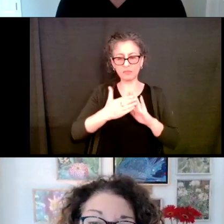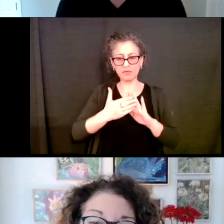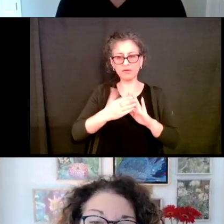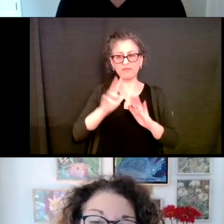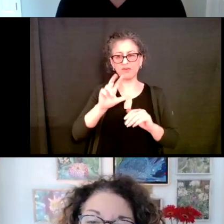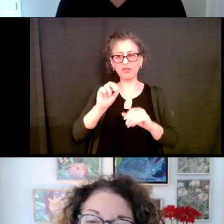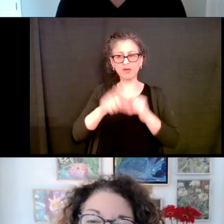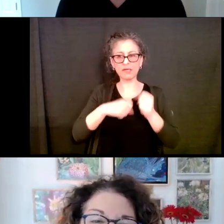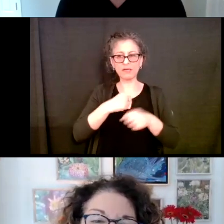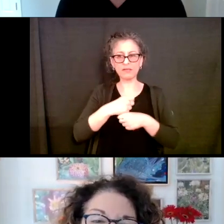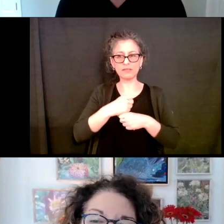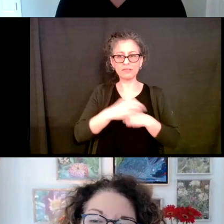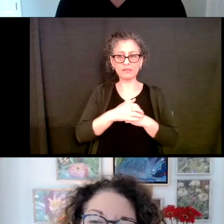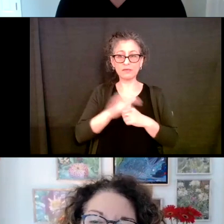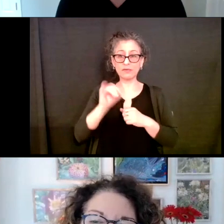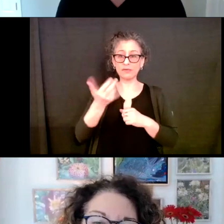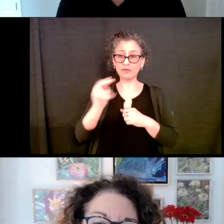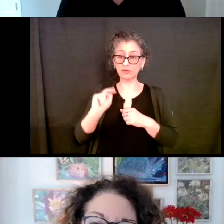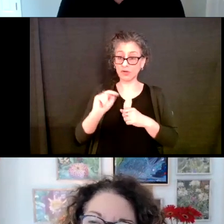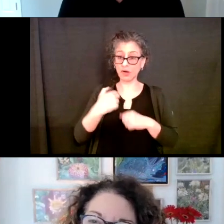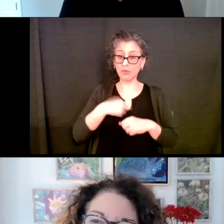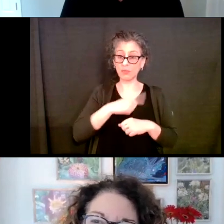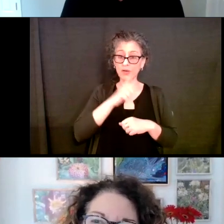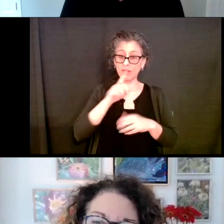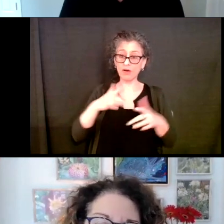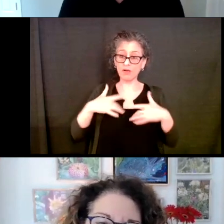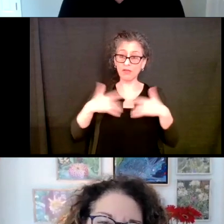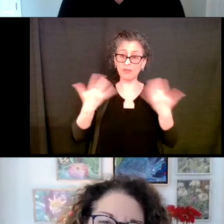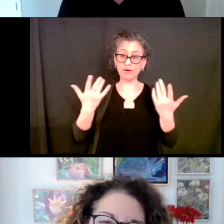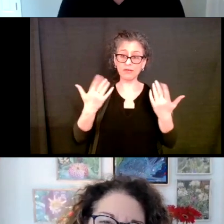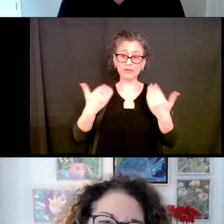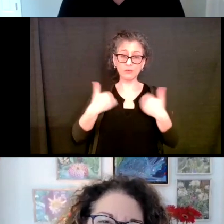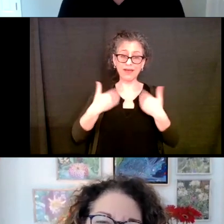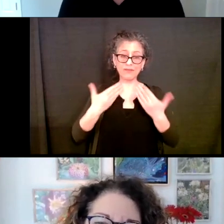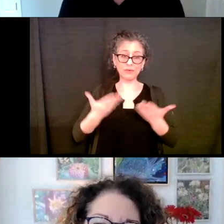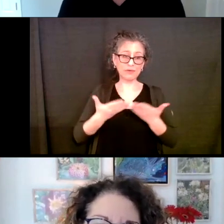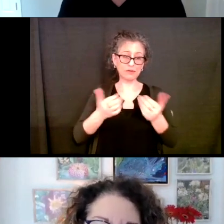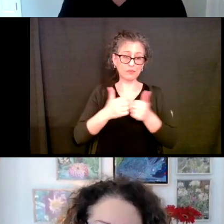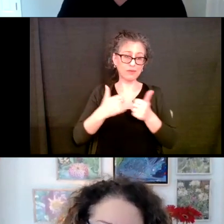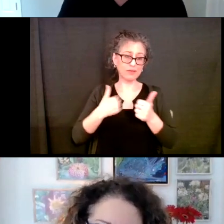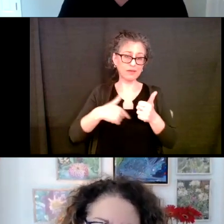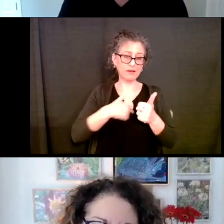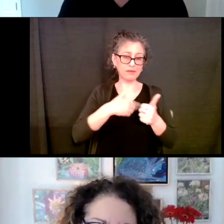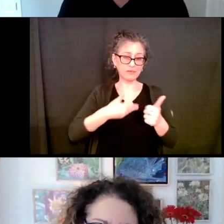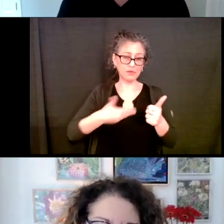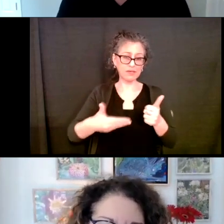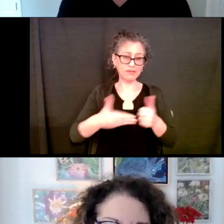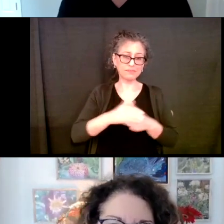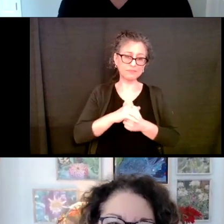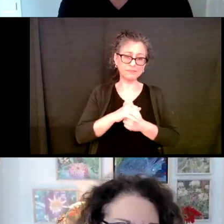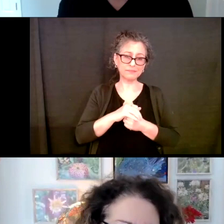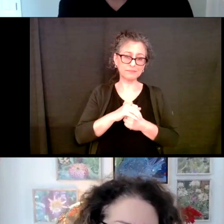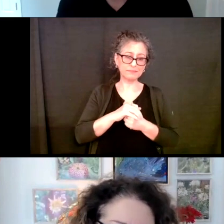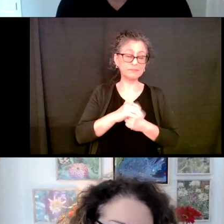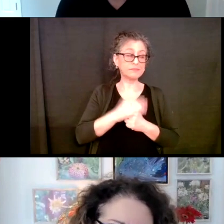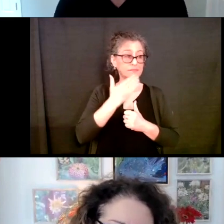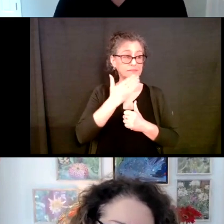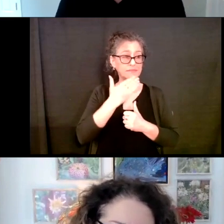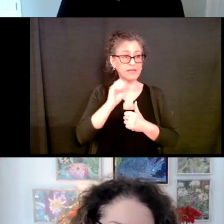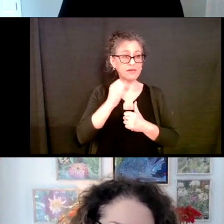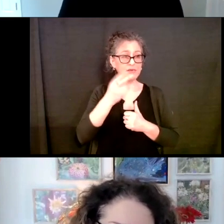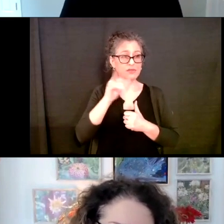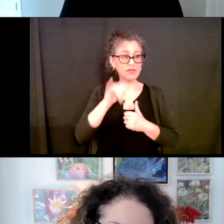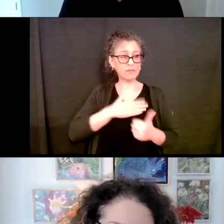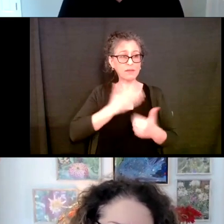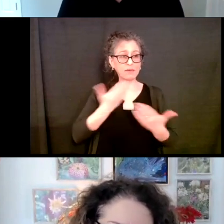years. John, we are so thrilled that you're joining us. Welcome. Thank you, Shelley. I'm happy to